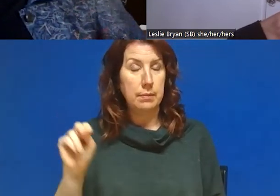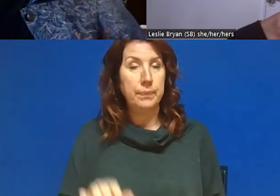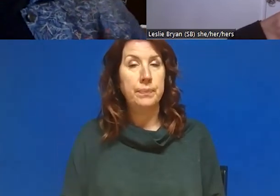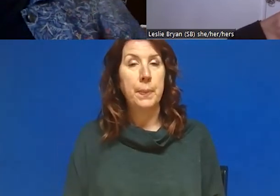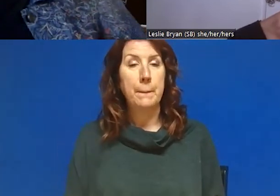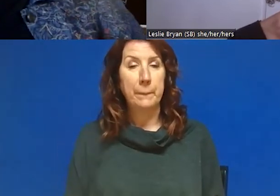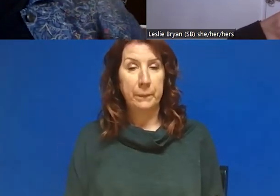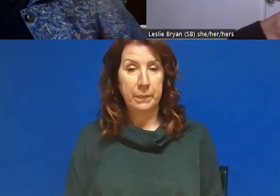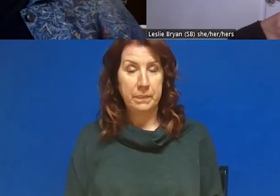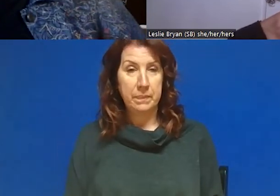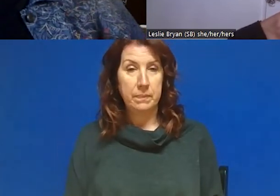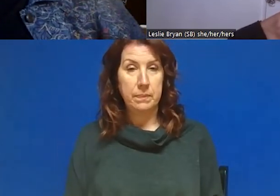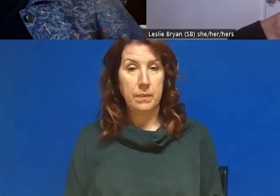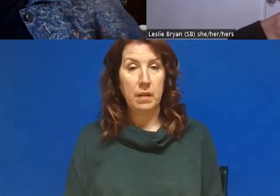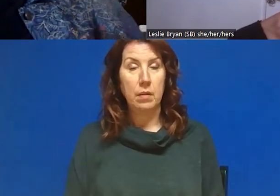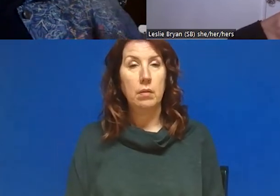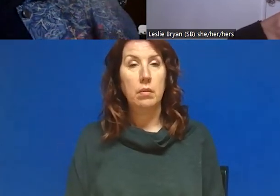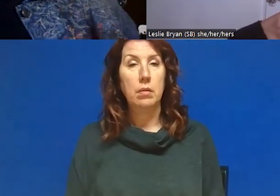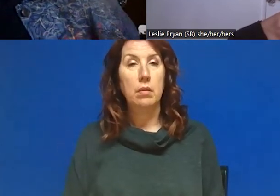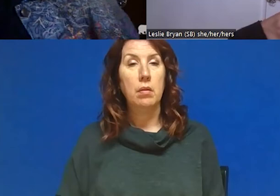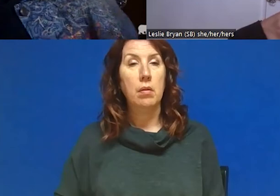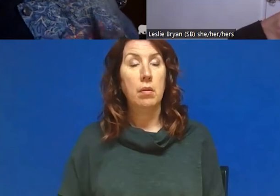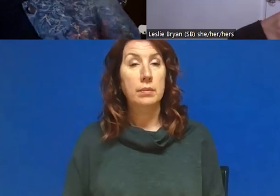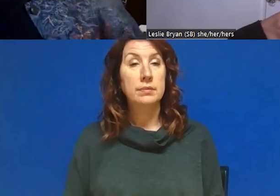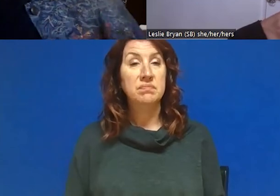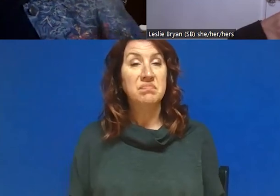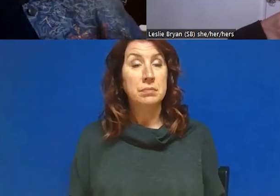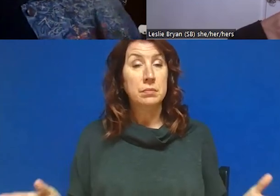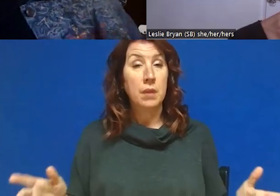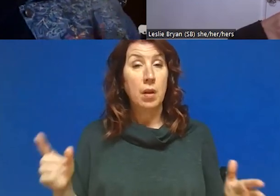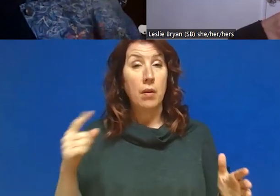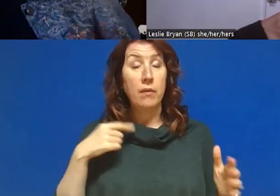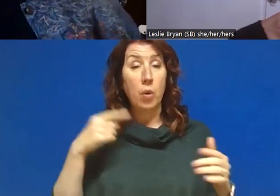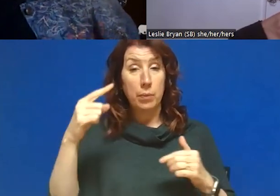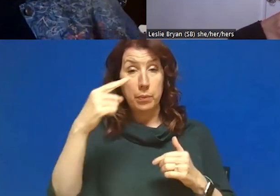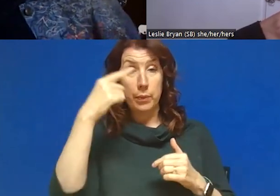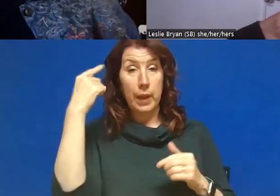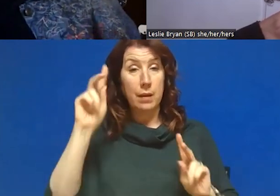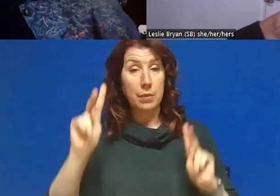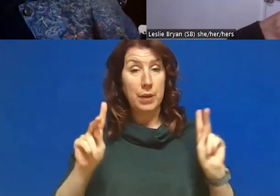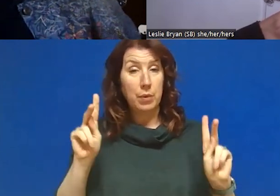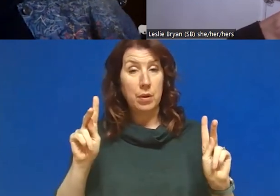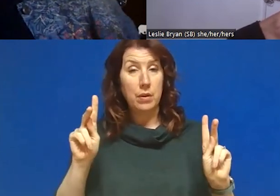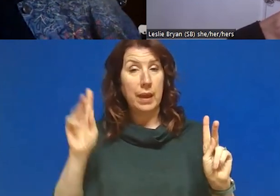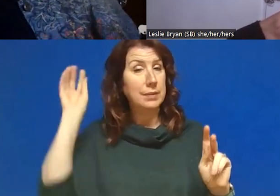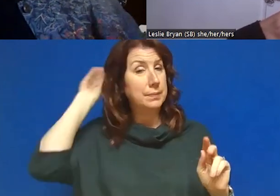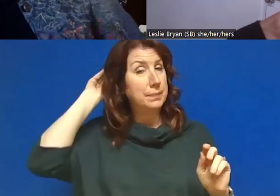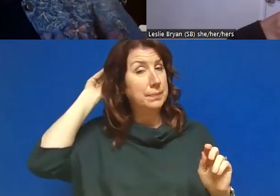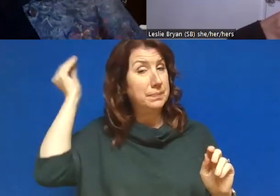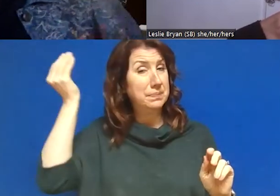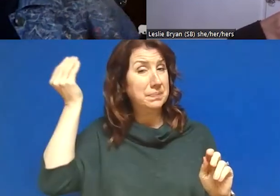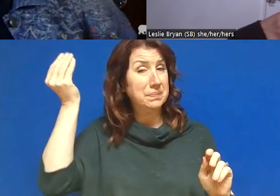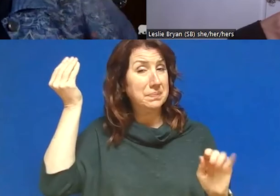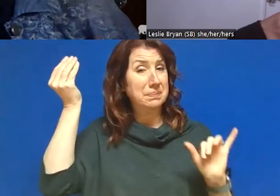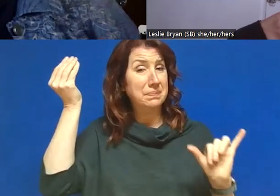Thank you. And so that, like, for particularly for Black disabled people, that was always relaying in the back of our mind. And then on